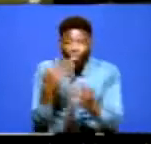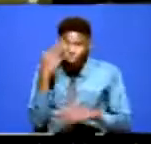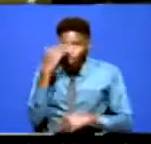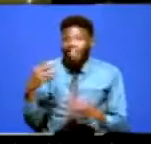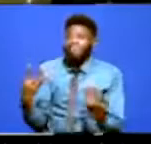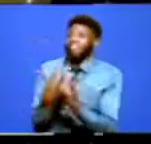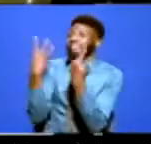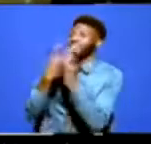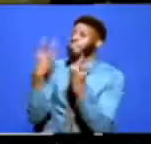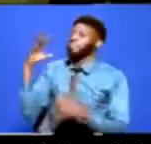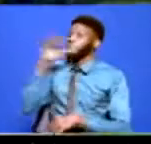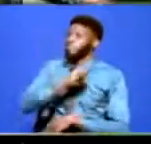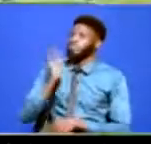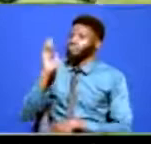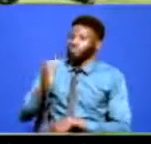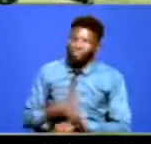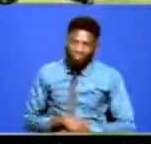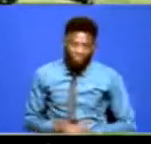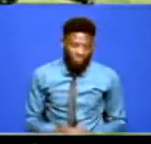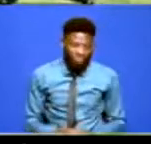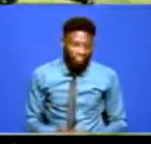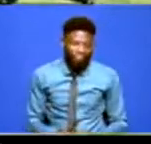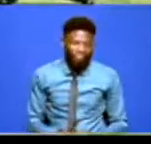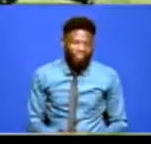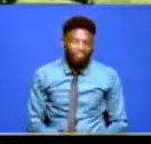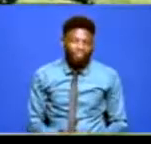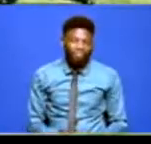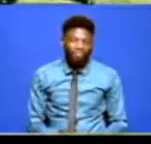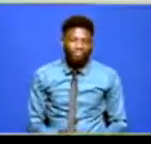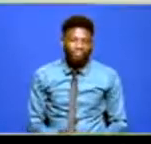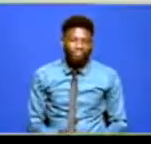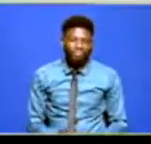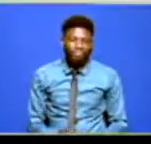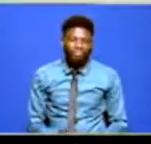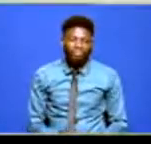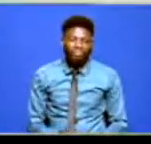there'll be no Timothy Kipnusu reporting for Legends Edition.